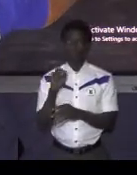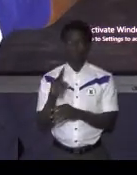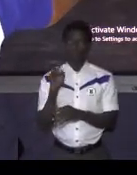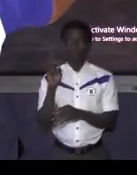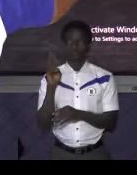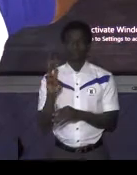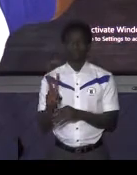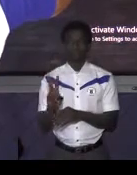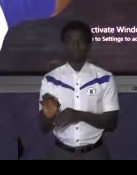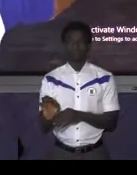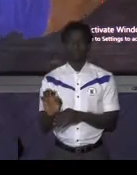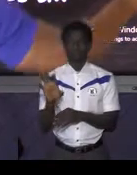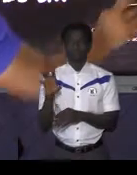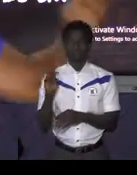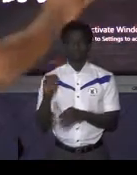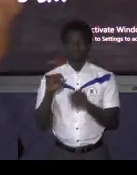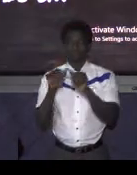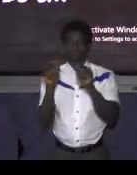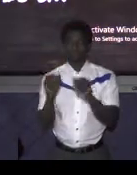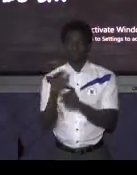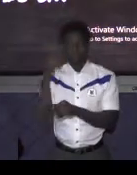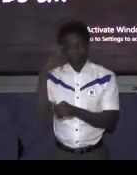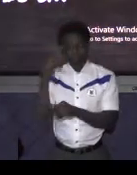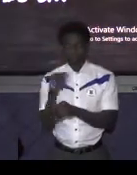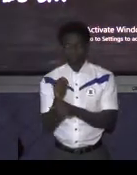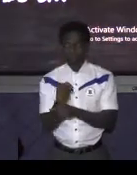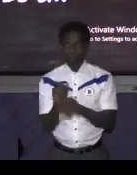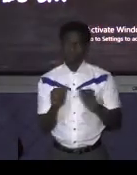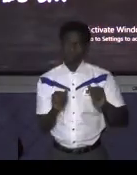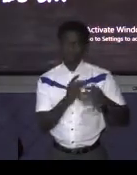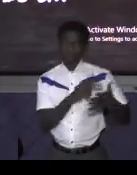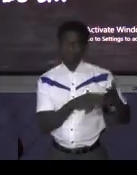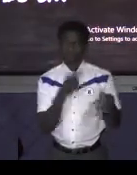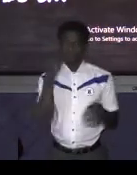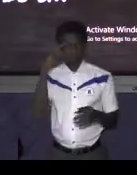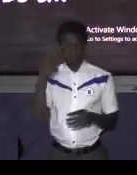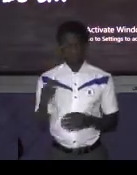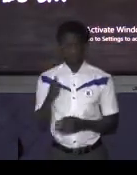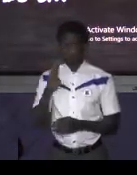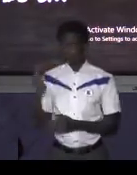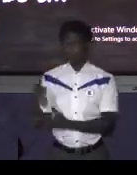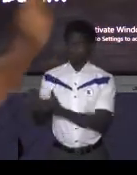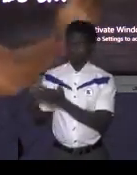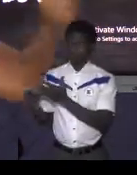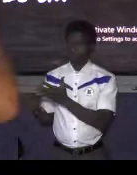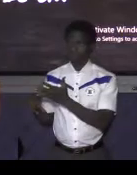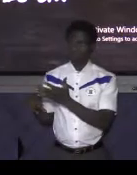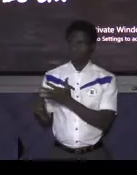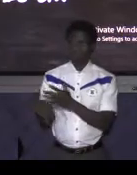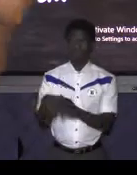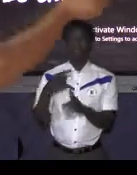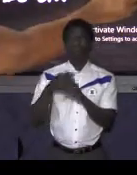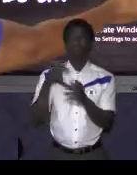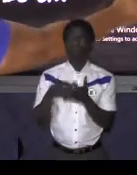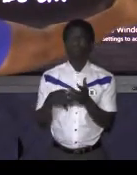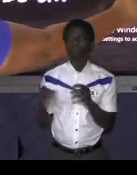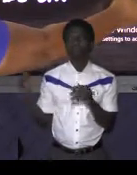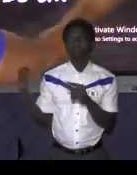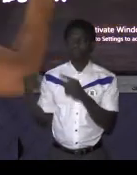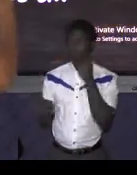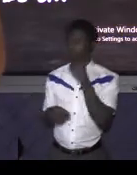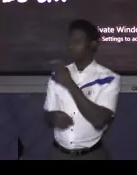120 centimeters squares. That is for the A part. But for the B part, if from this point to this point